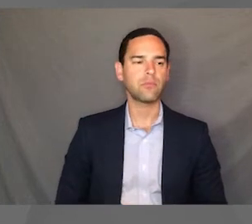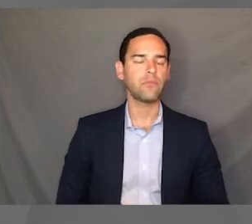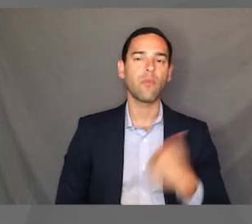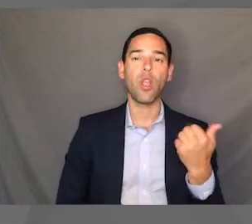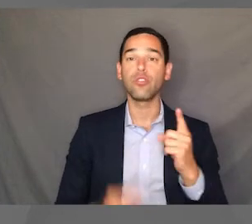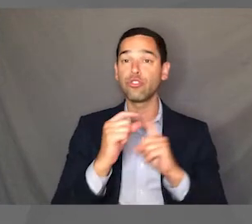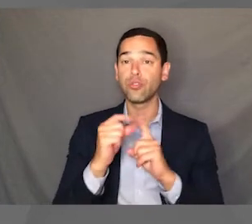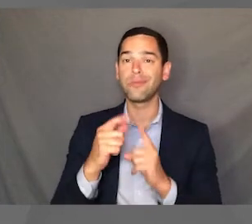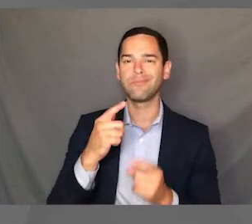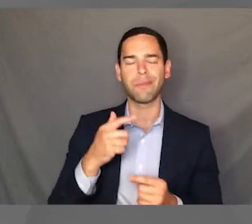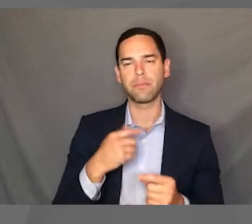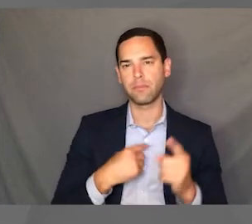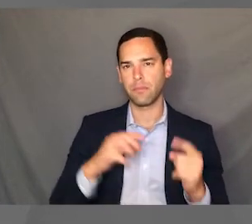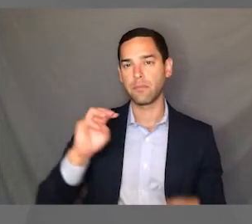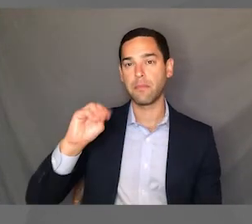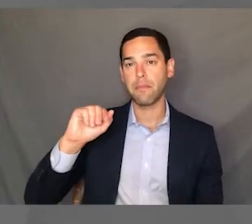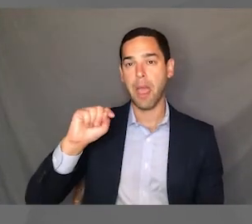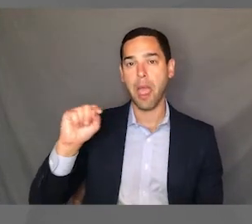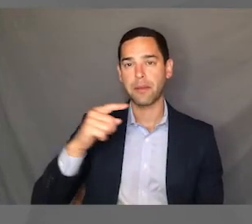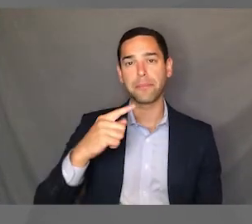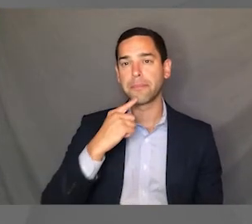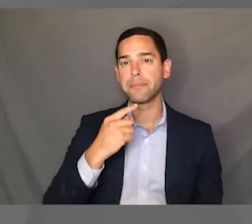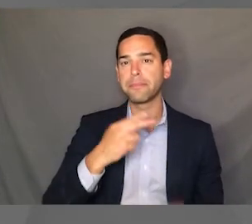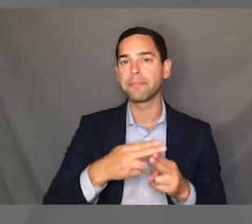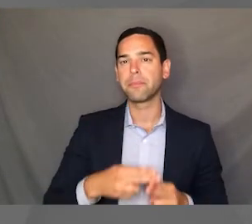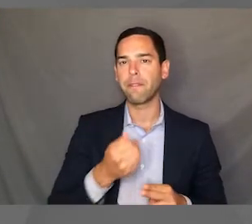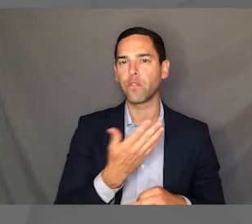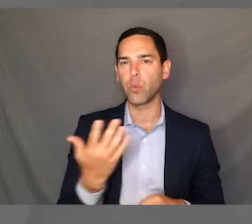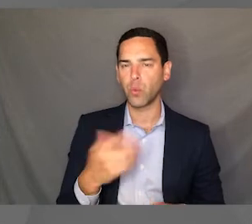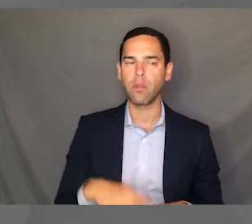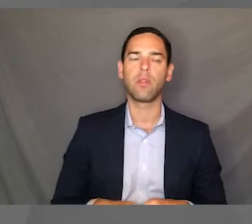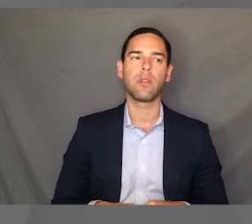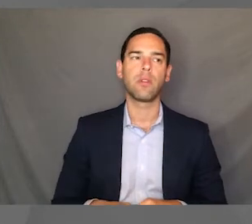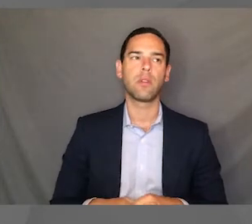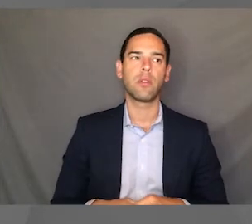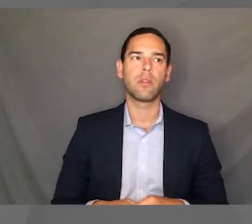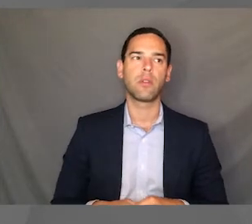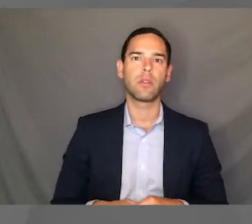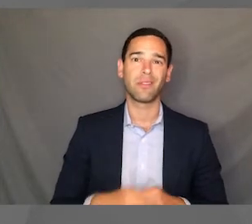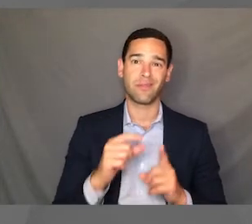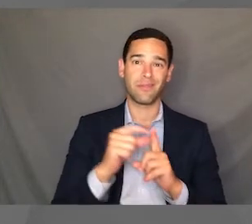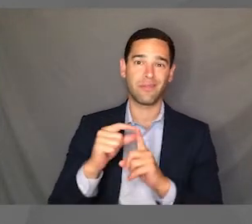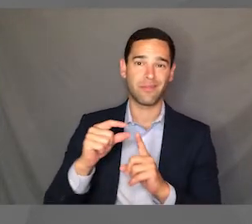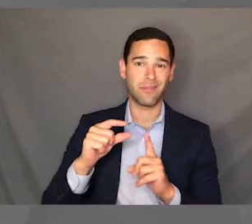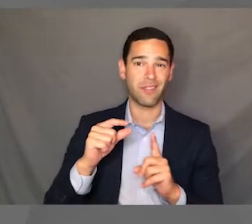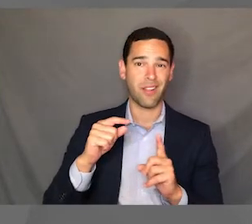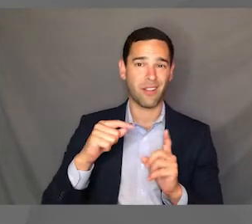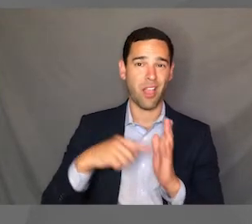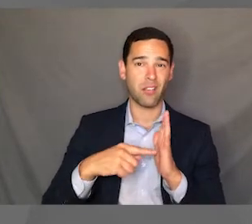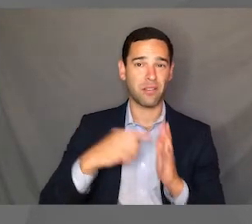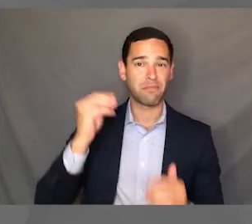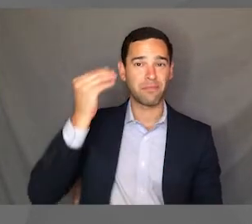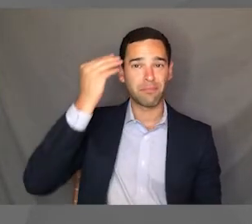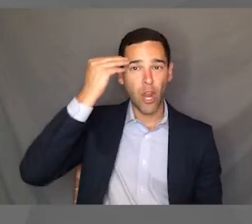heard my co-presenter Matt mention a few of them. One of the big ones is the idea of using the term of mental retardation. That's a